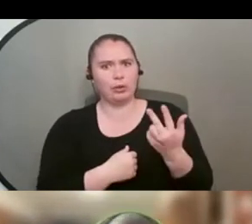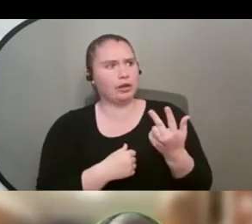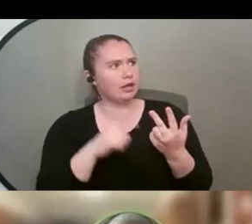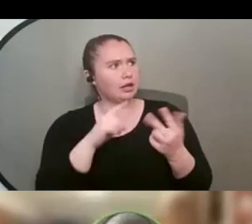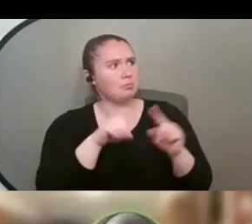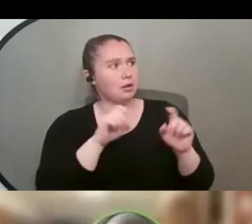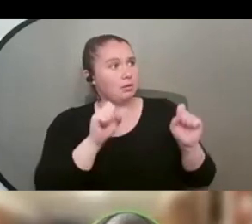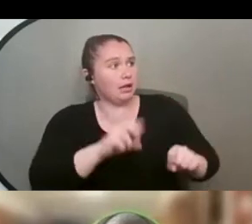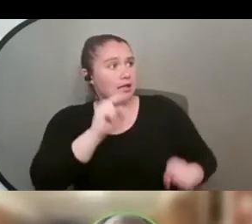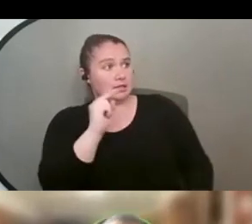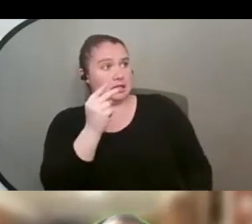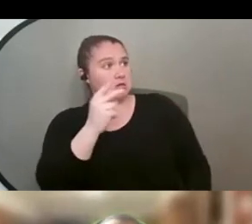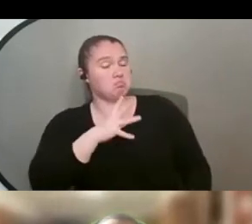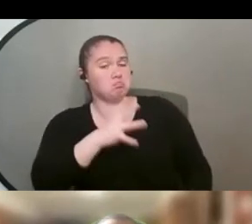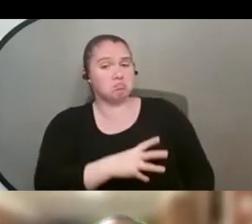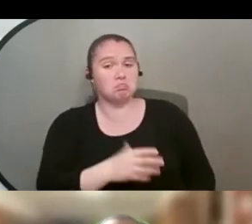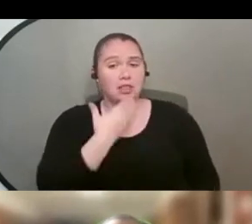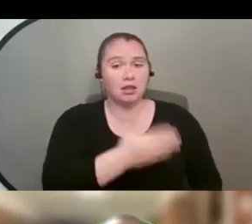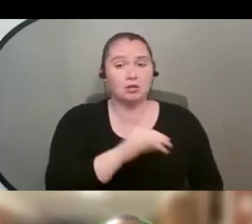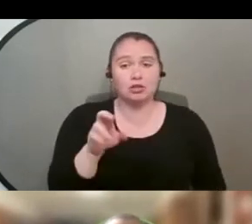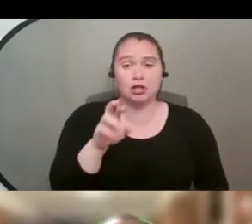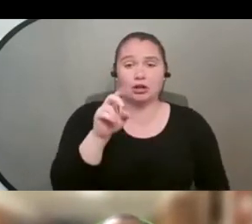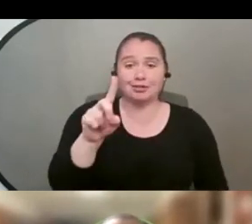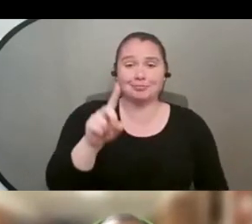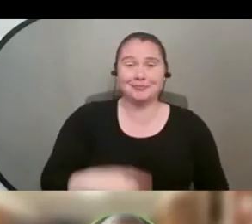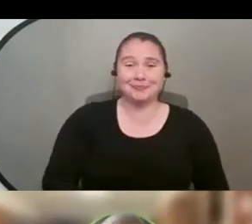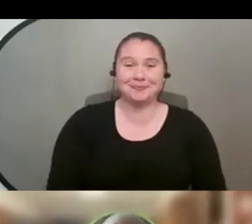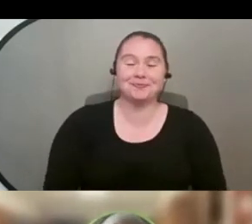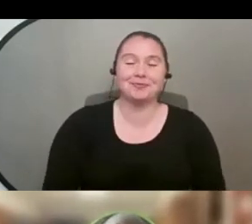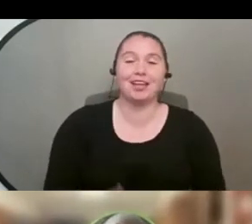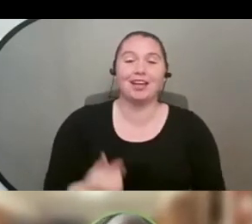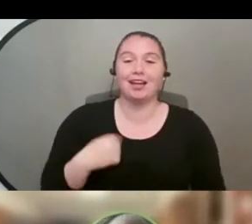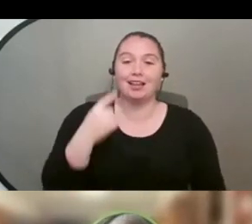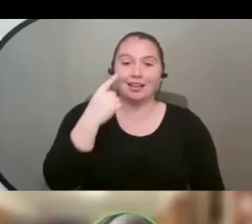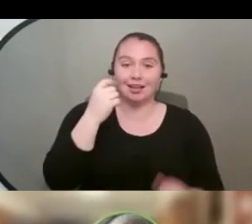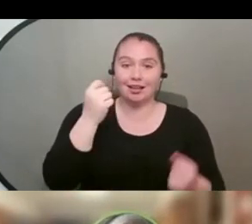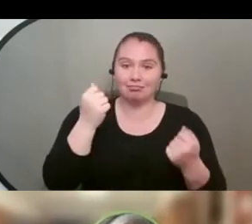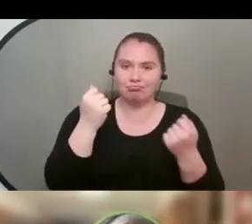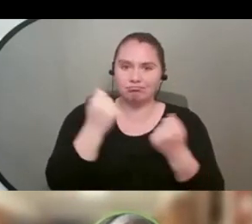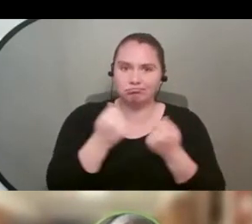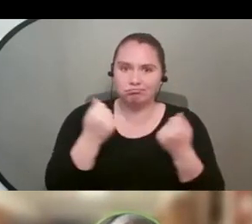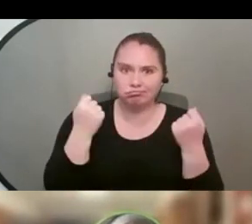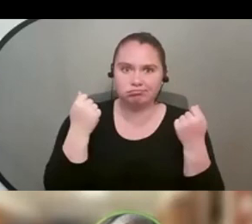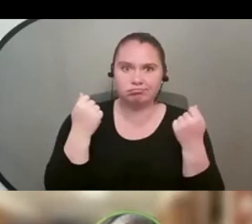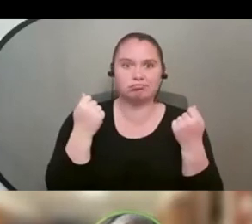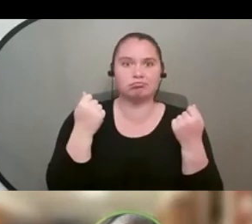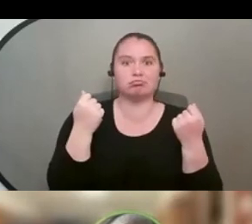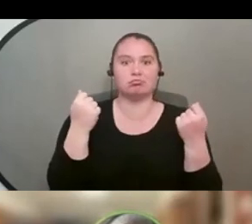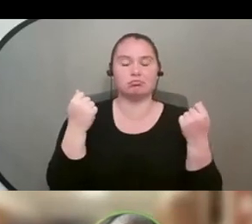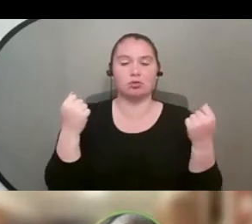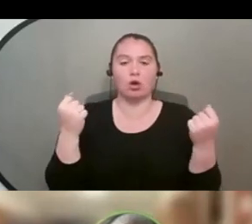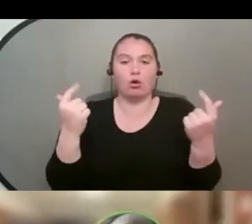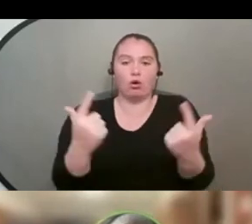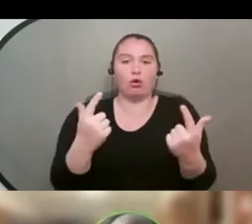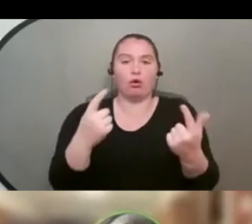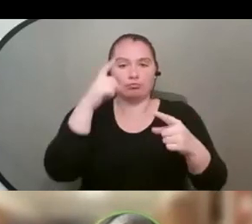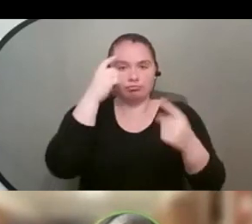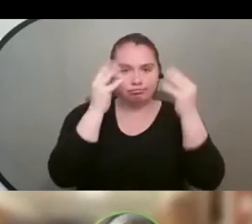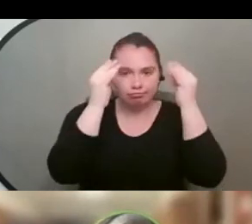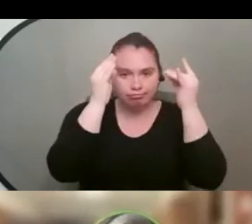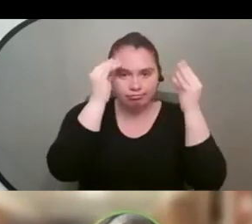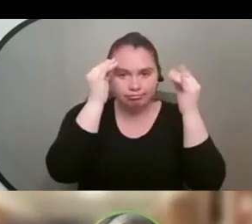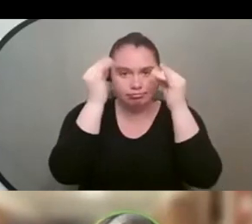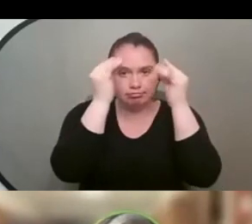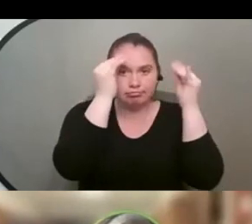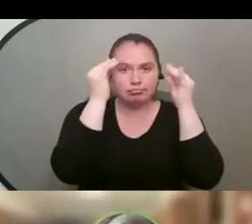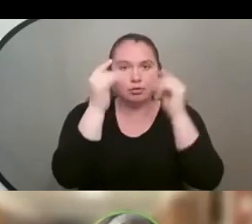Jared. I think that there was a lot of consensus that the guiding principles point us in the right direction. But